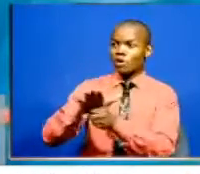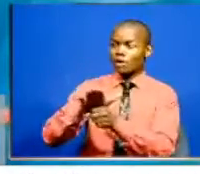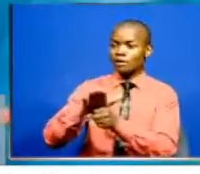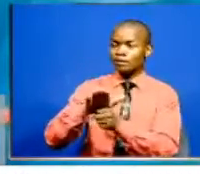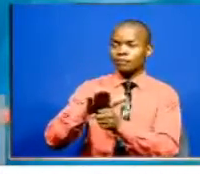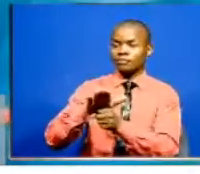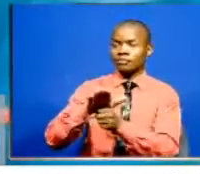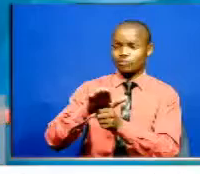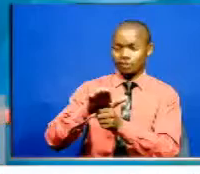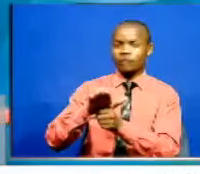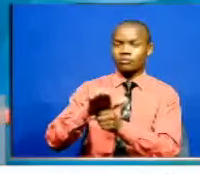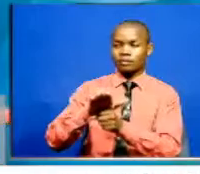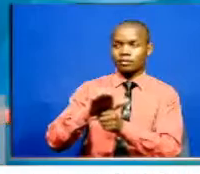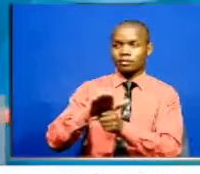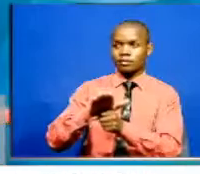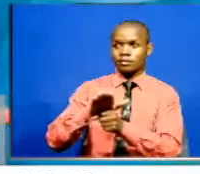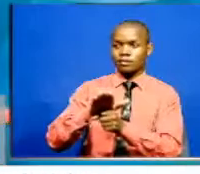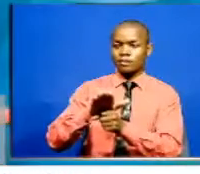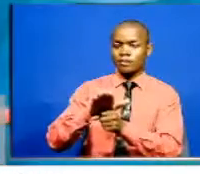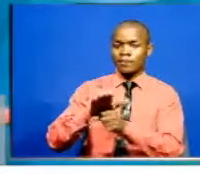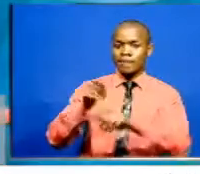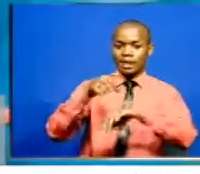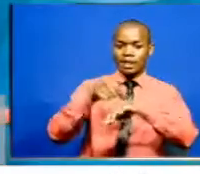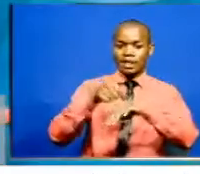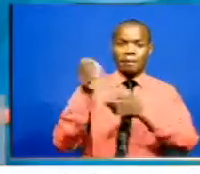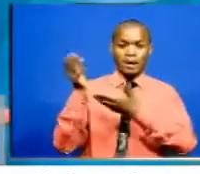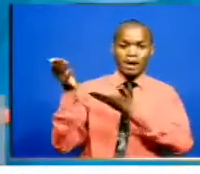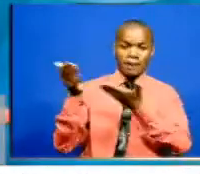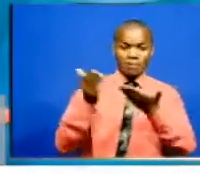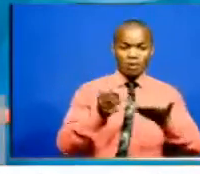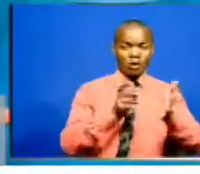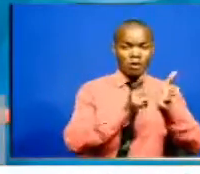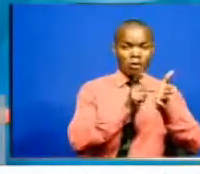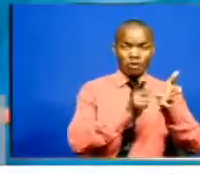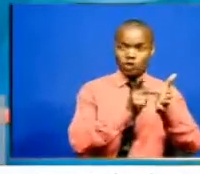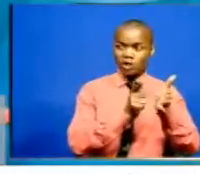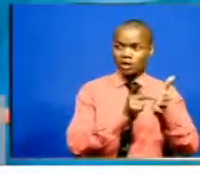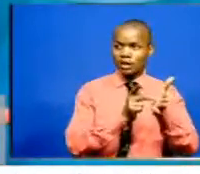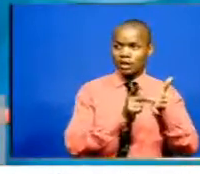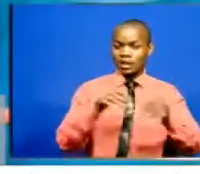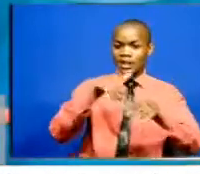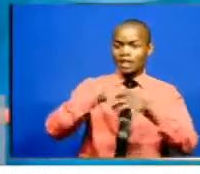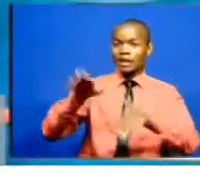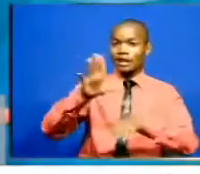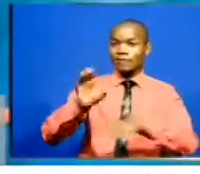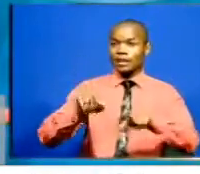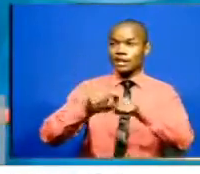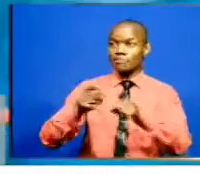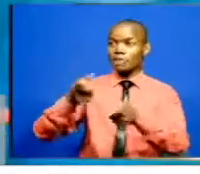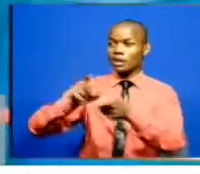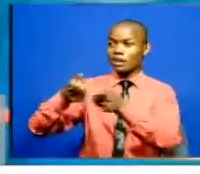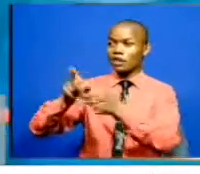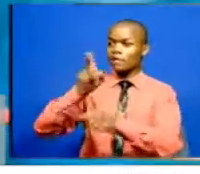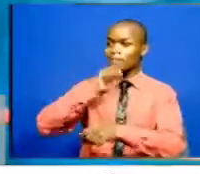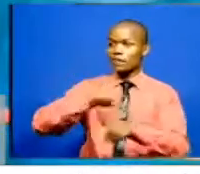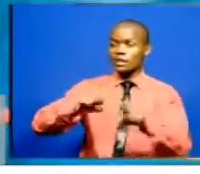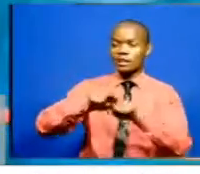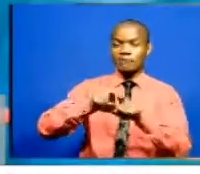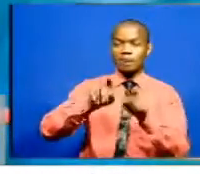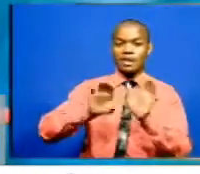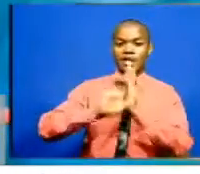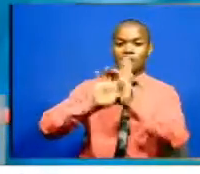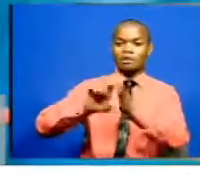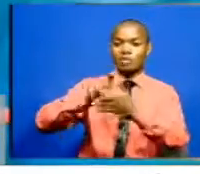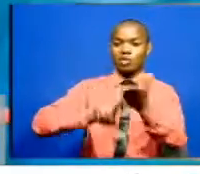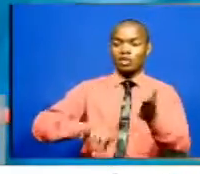this import of hazardous waste in Africa is being escalated. Mm-hmm. The perfect example is